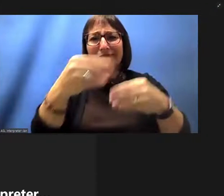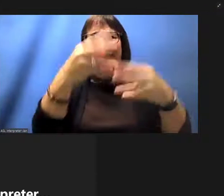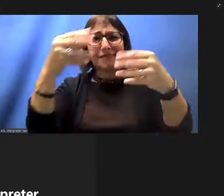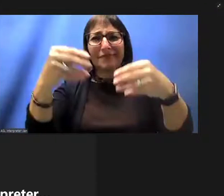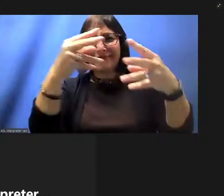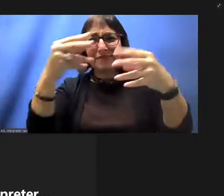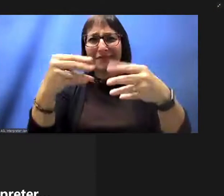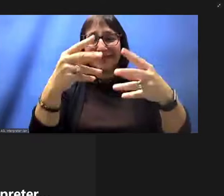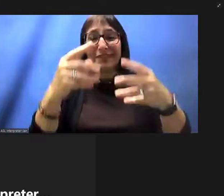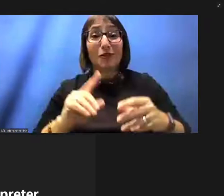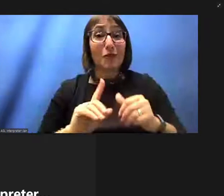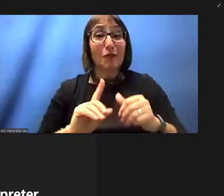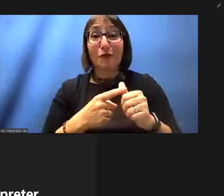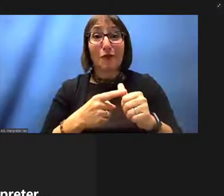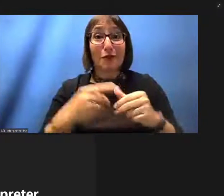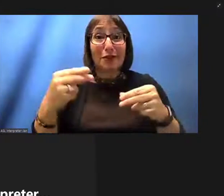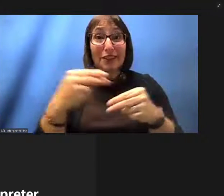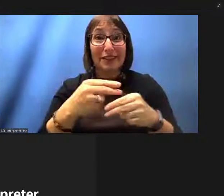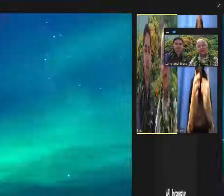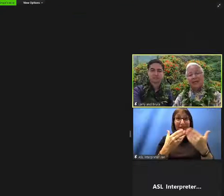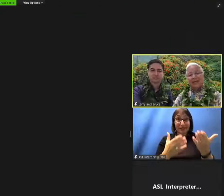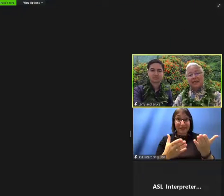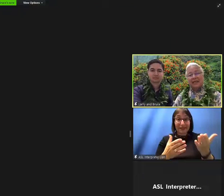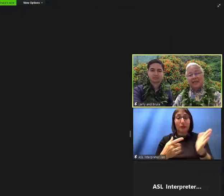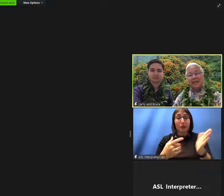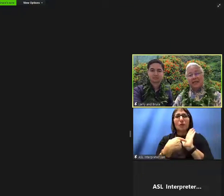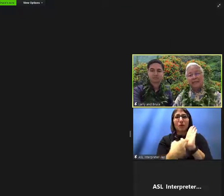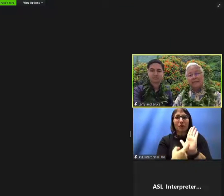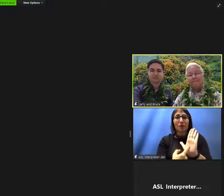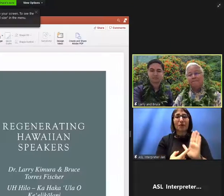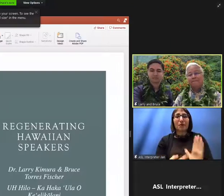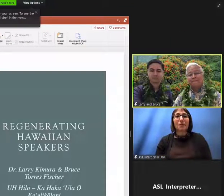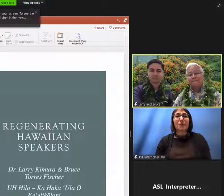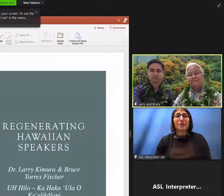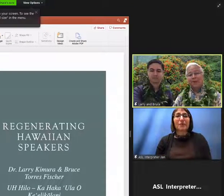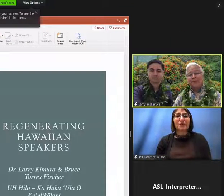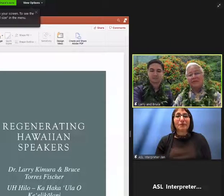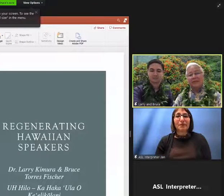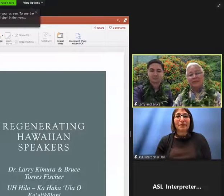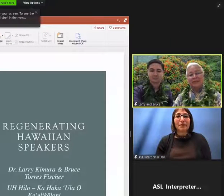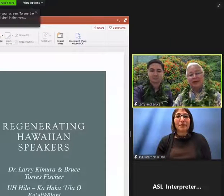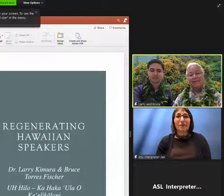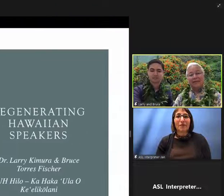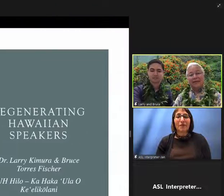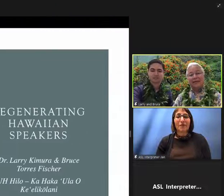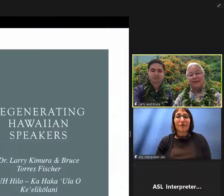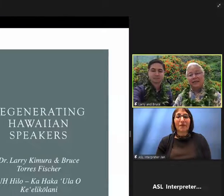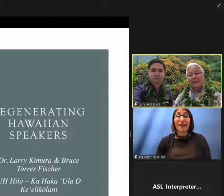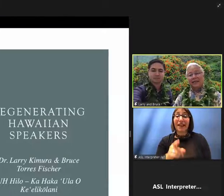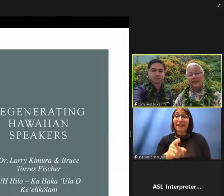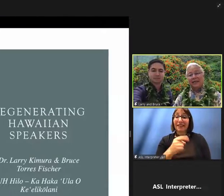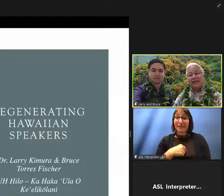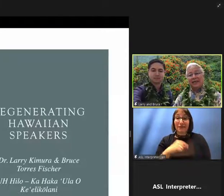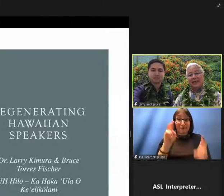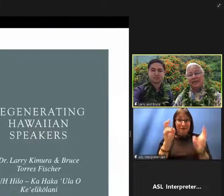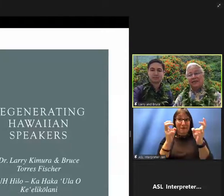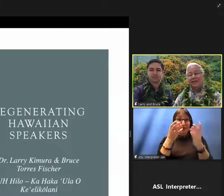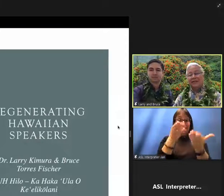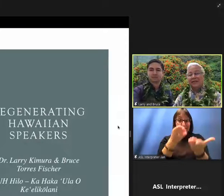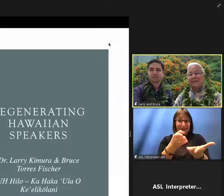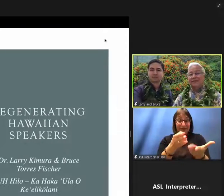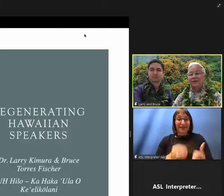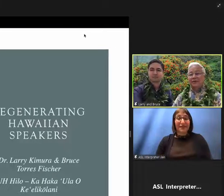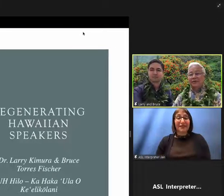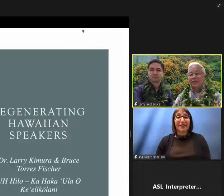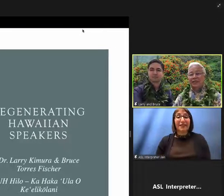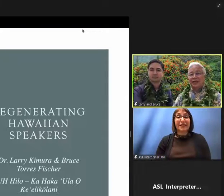with our first slide because it'll illustrate the um of course the topic and as you